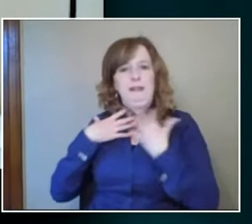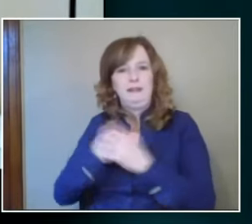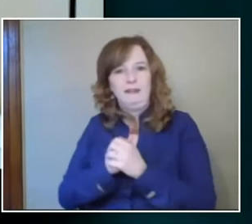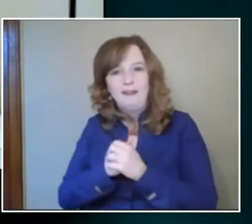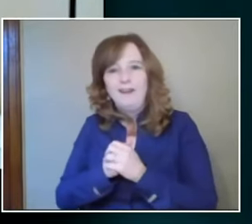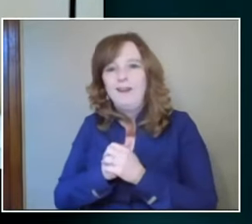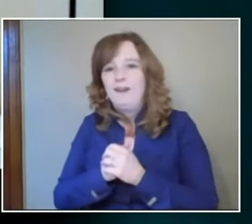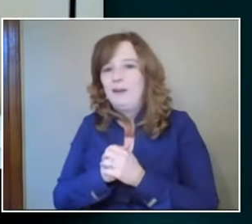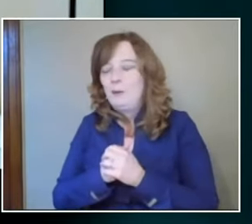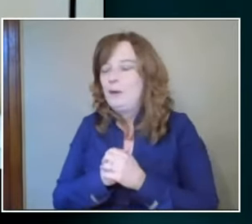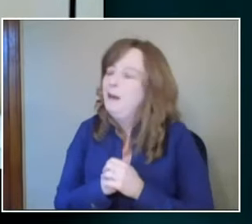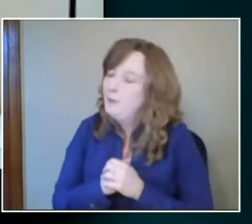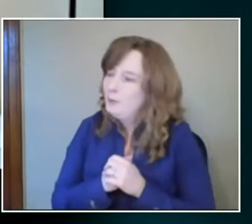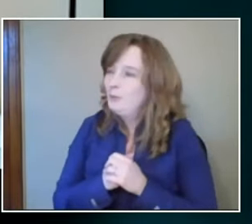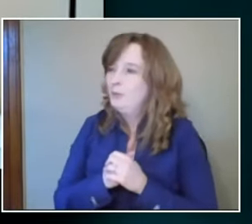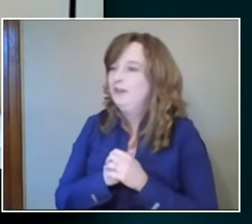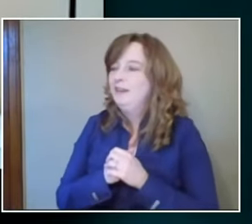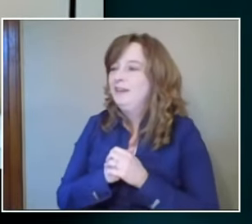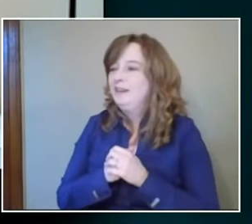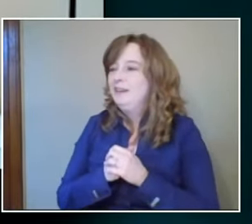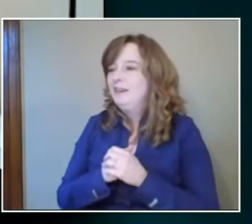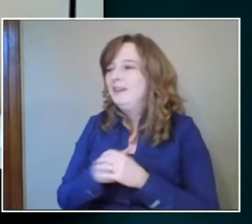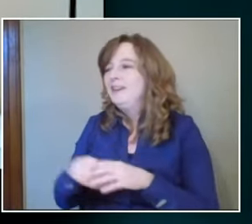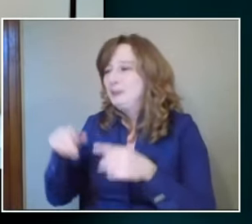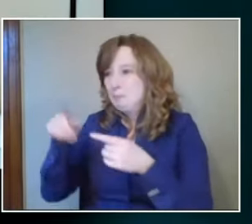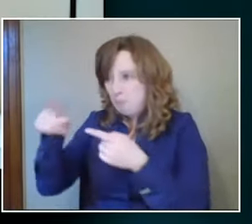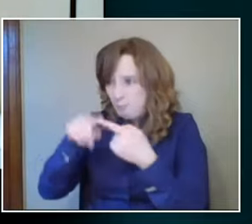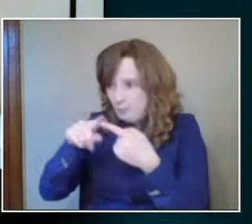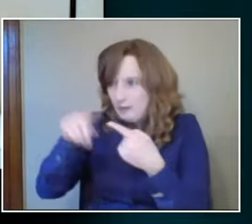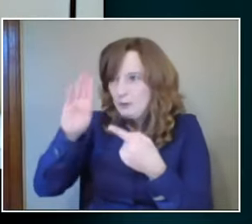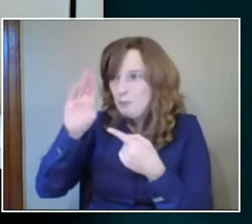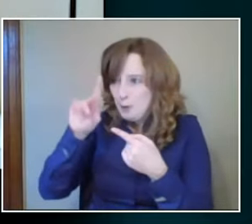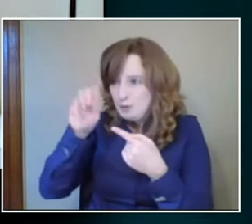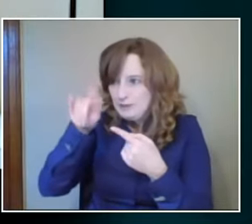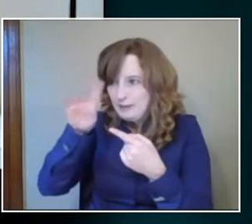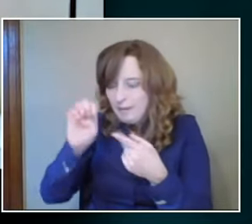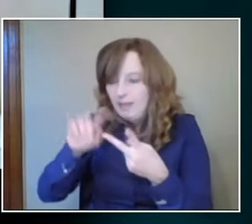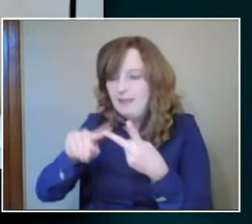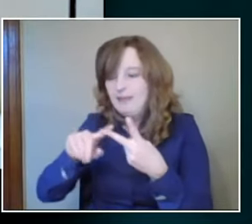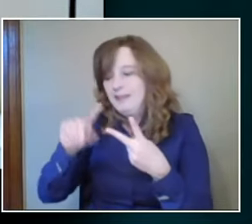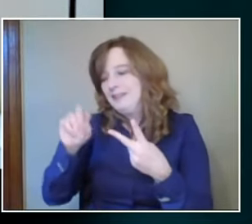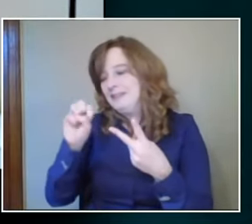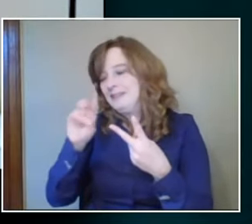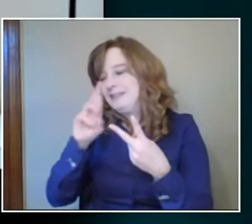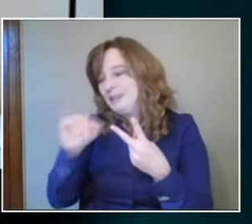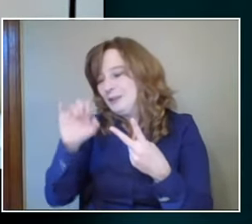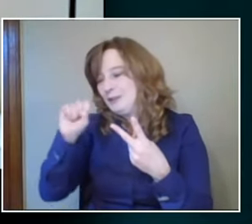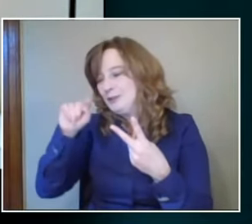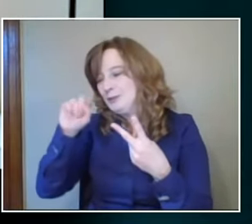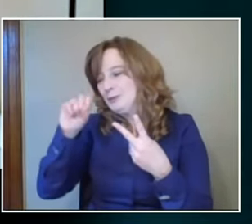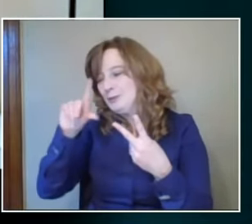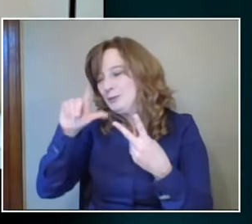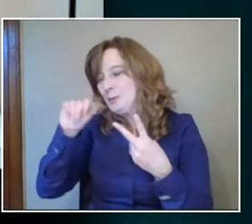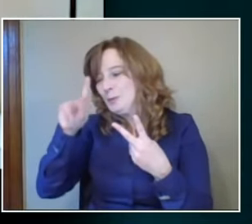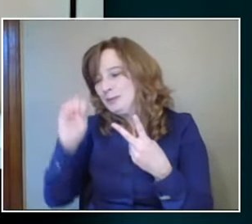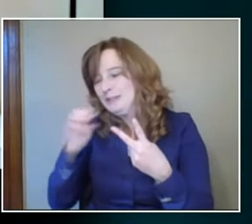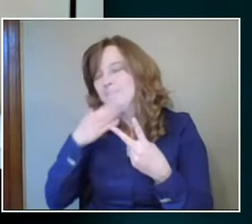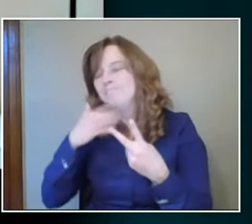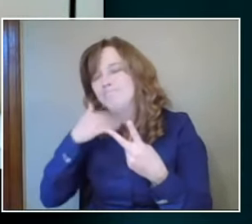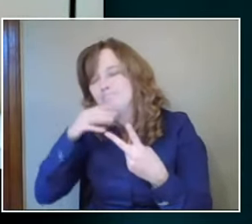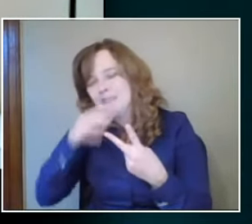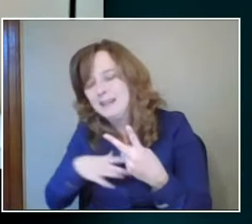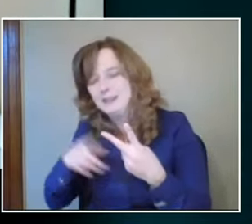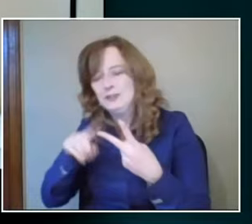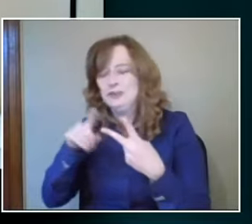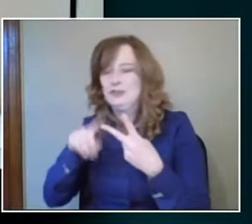Professor Barksdale, Terry Stolte, she believed in me. Little lady, she believed in me so much. She nominated me,